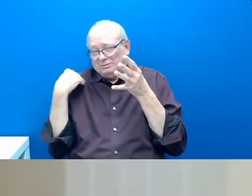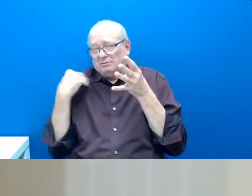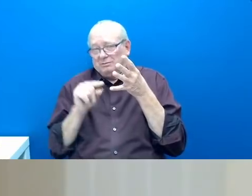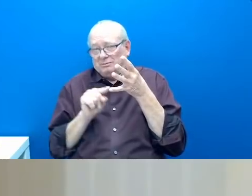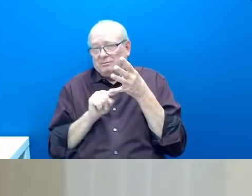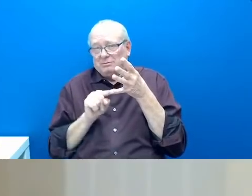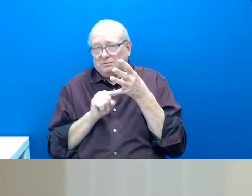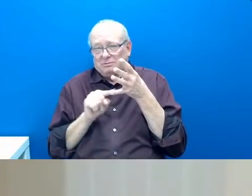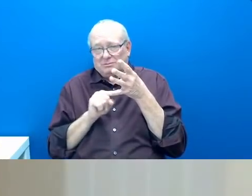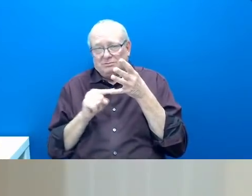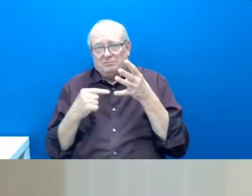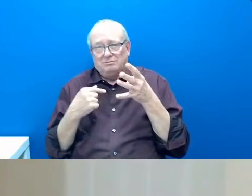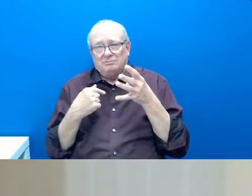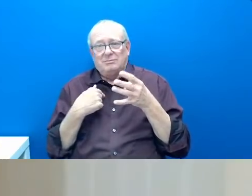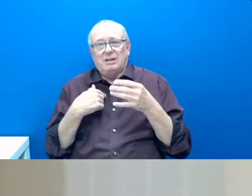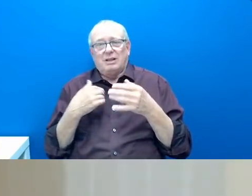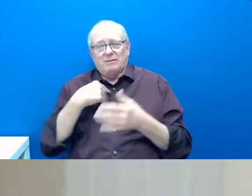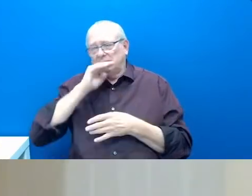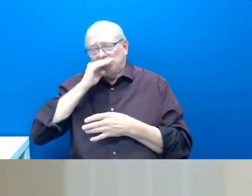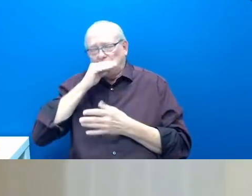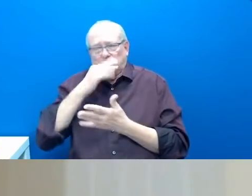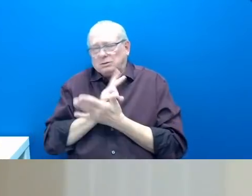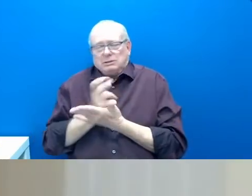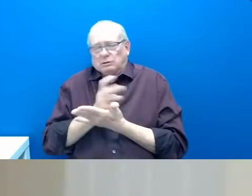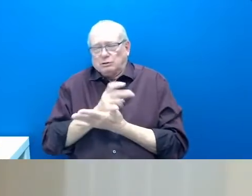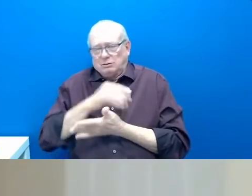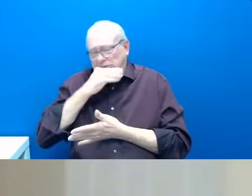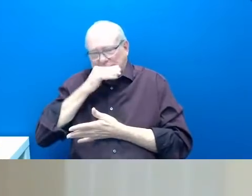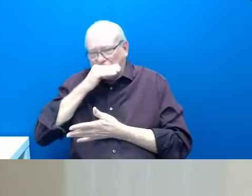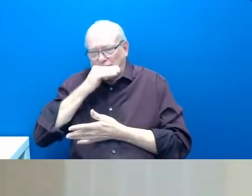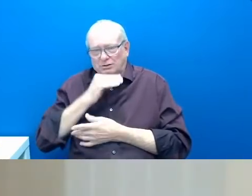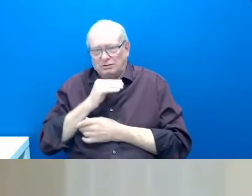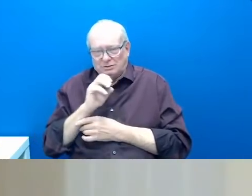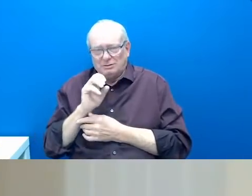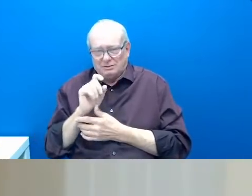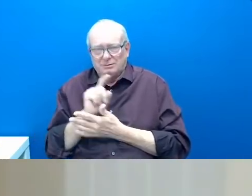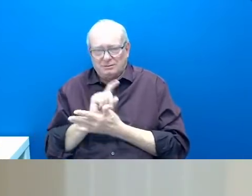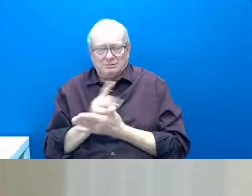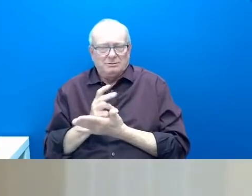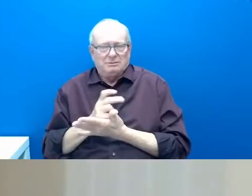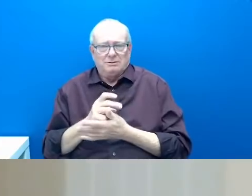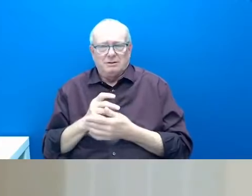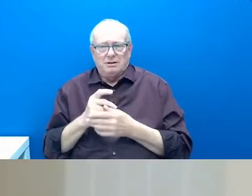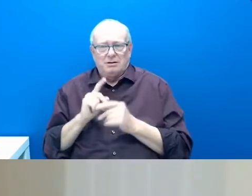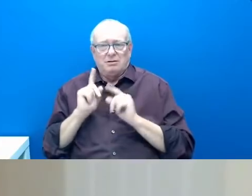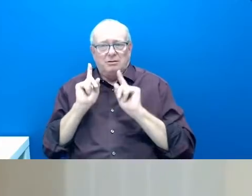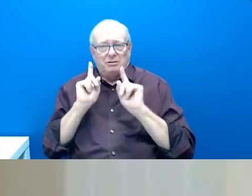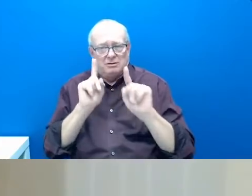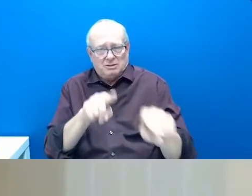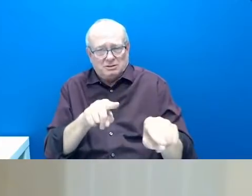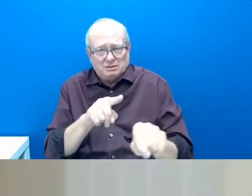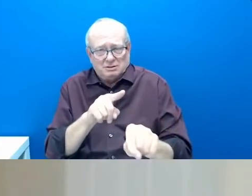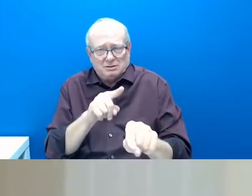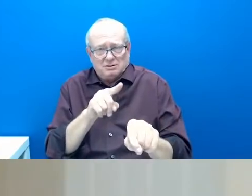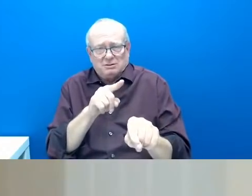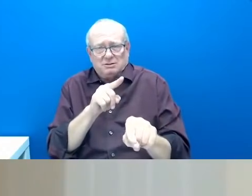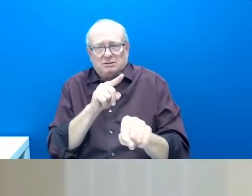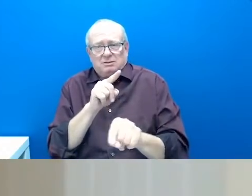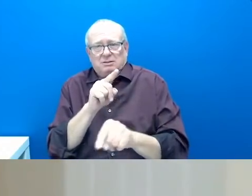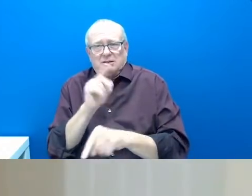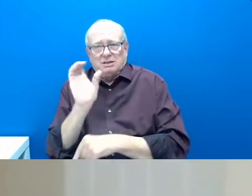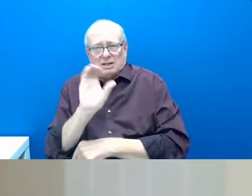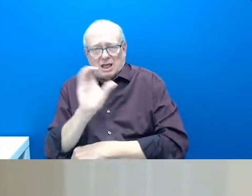what I learned was a seizure. I went to the Strathcona County Hospital here.